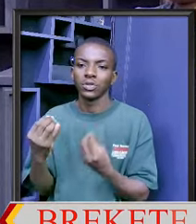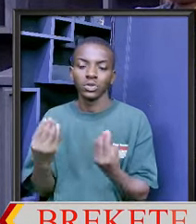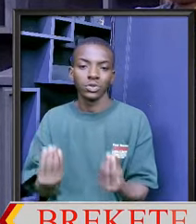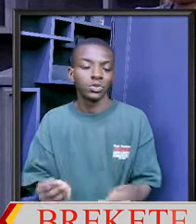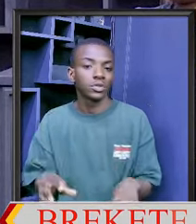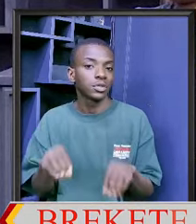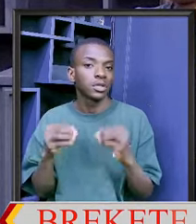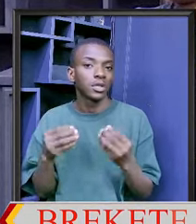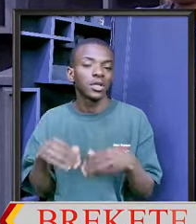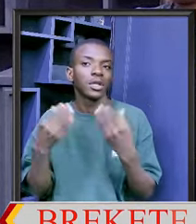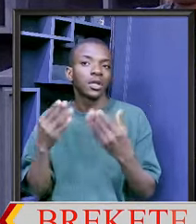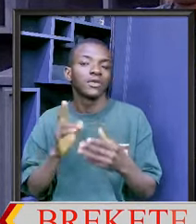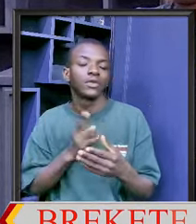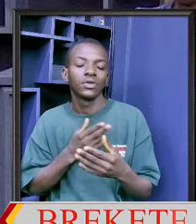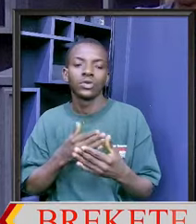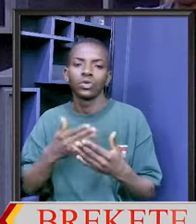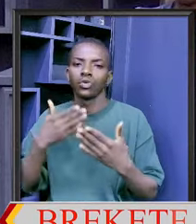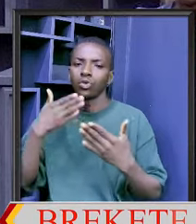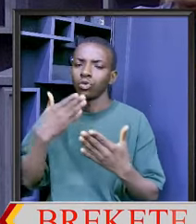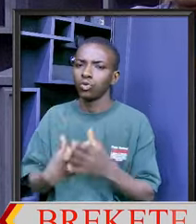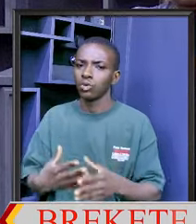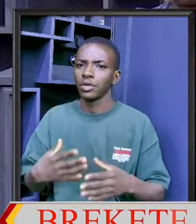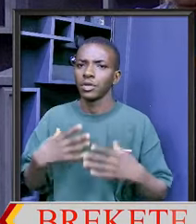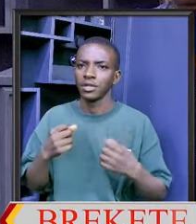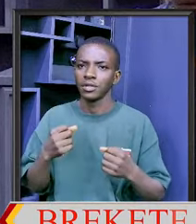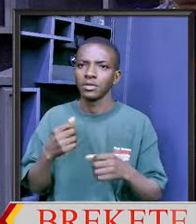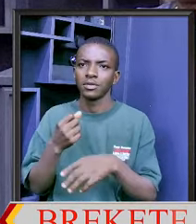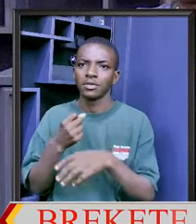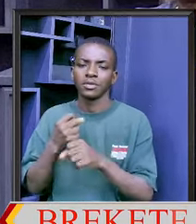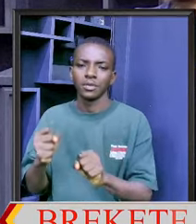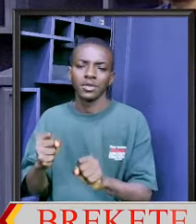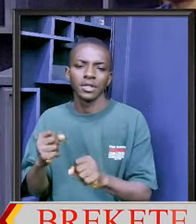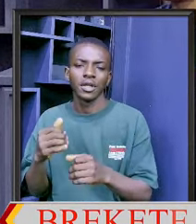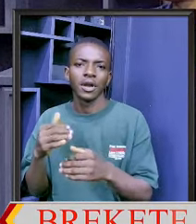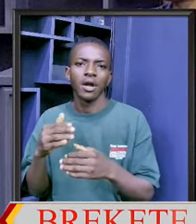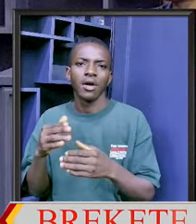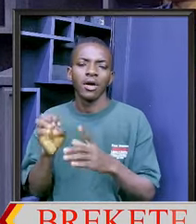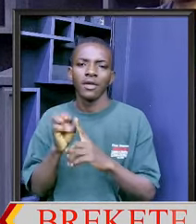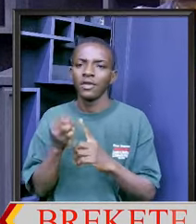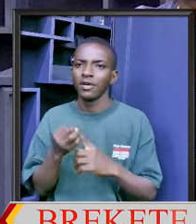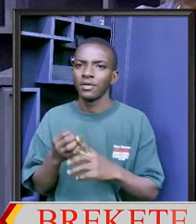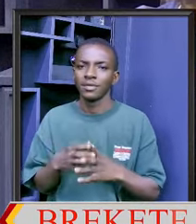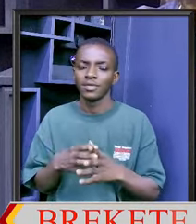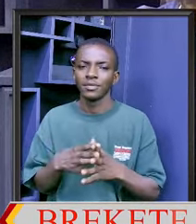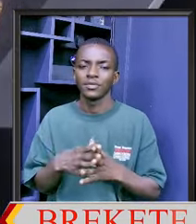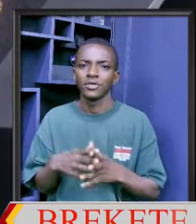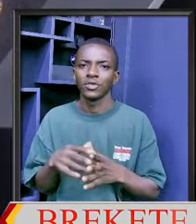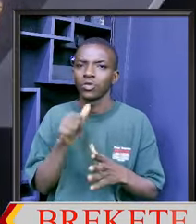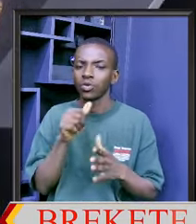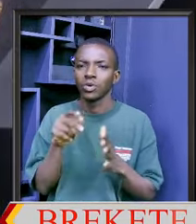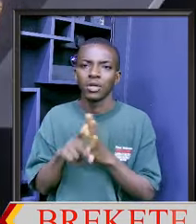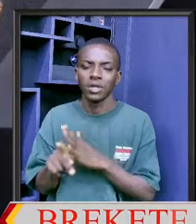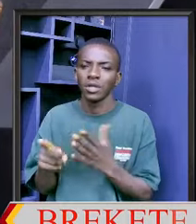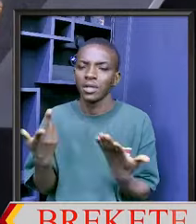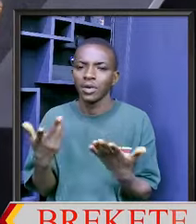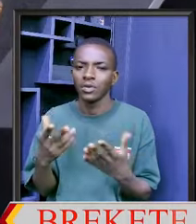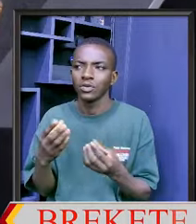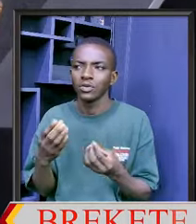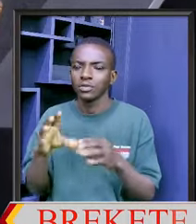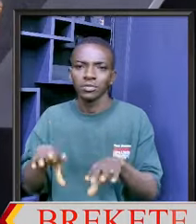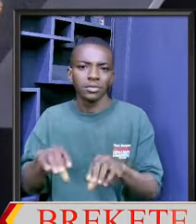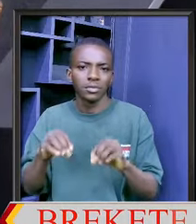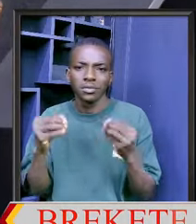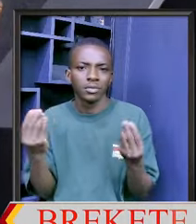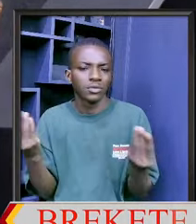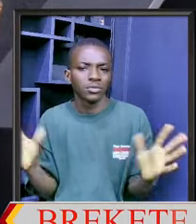healthy, giving us good health, protecting our environment. They kill our soil. You know they kill our